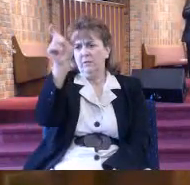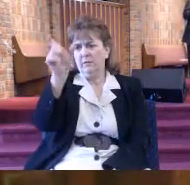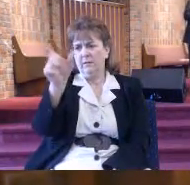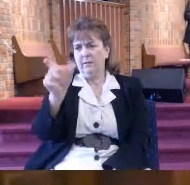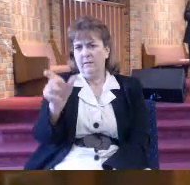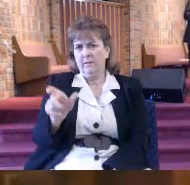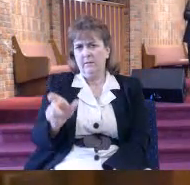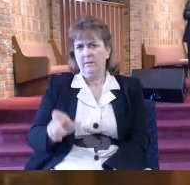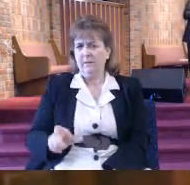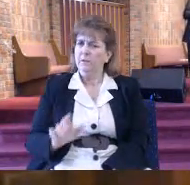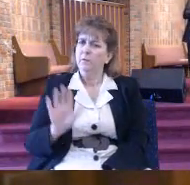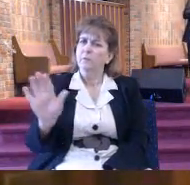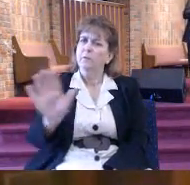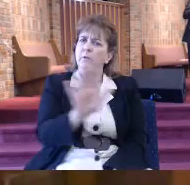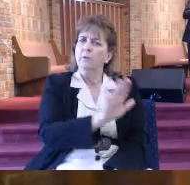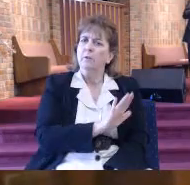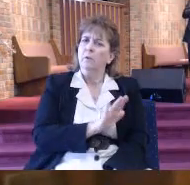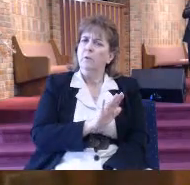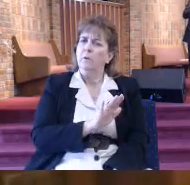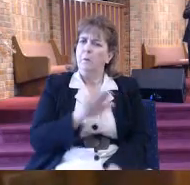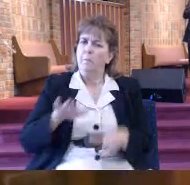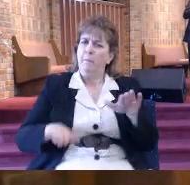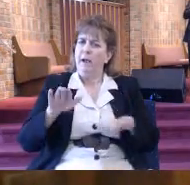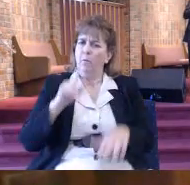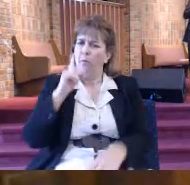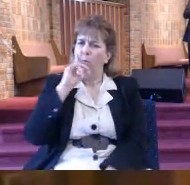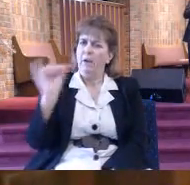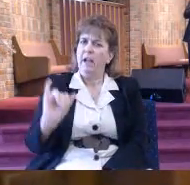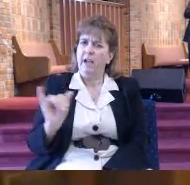your spiritual balance sheet?